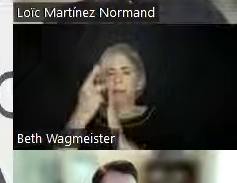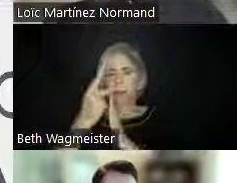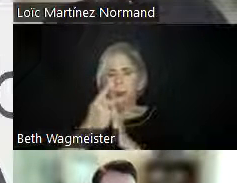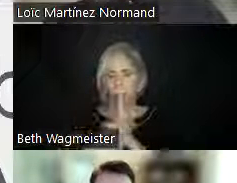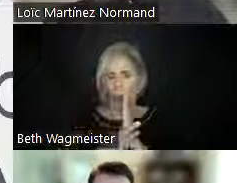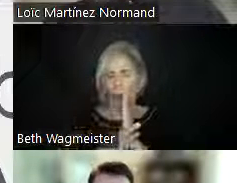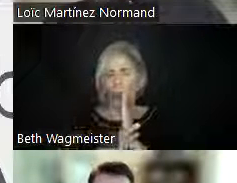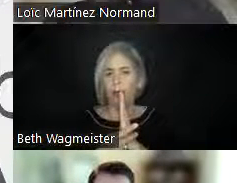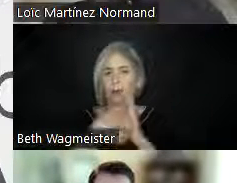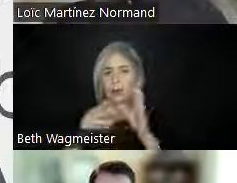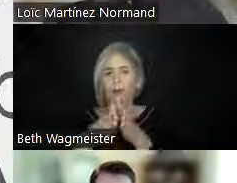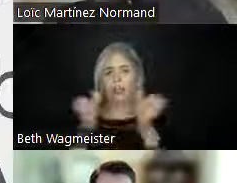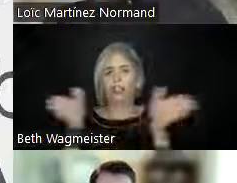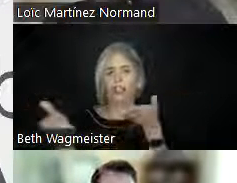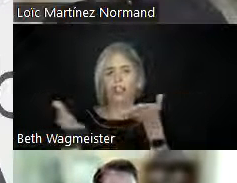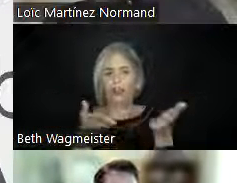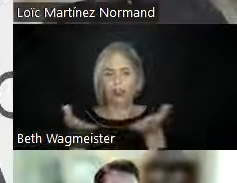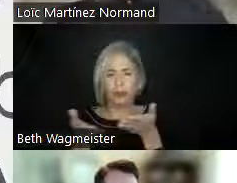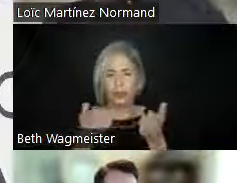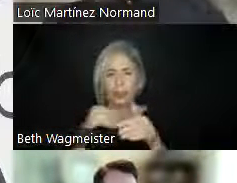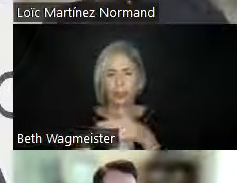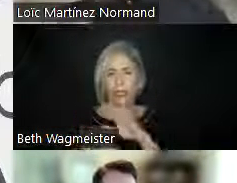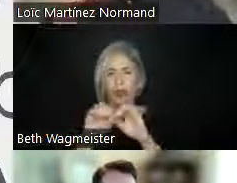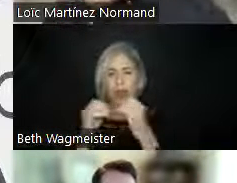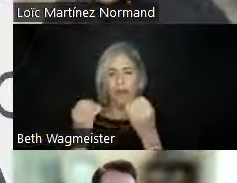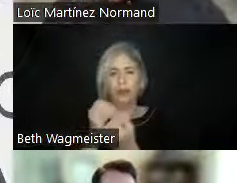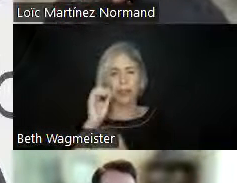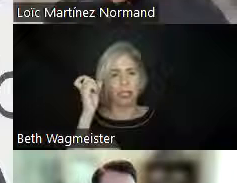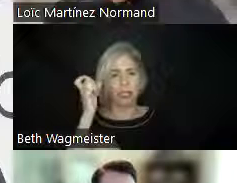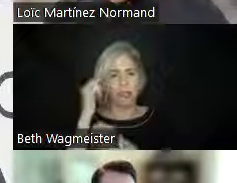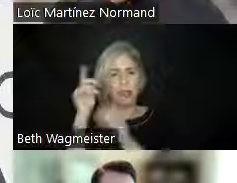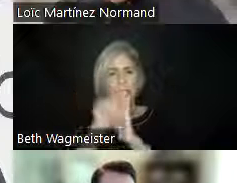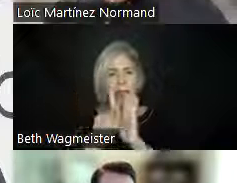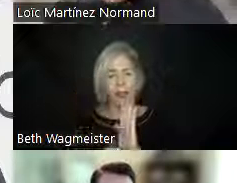in the General Services Administration in our Office of Government-Wide Policy.